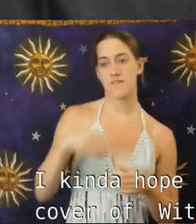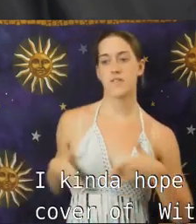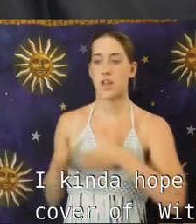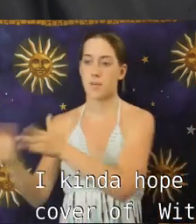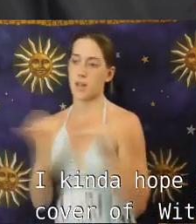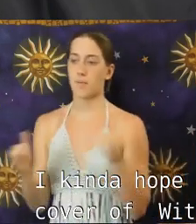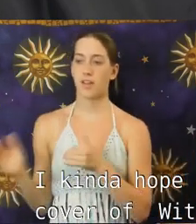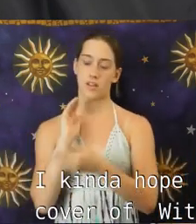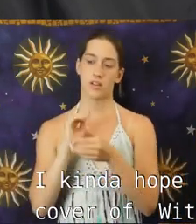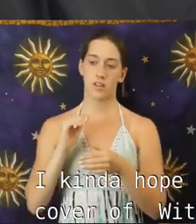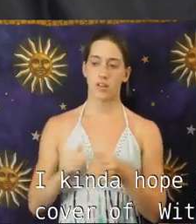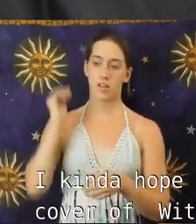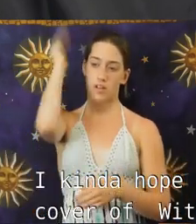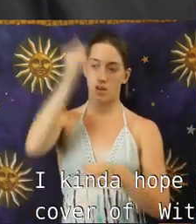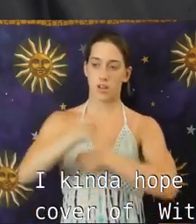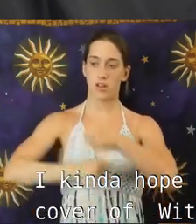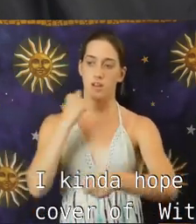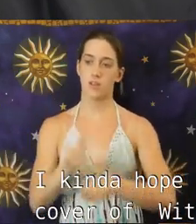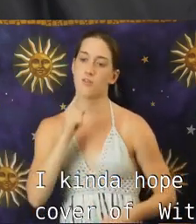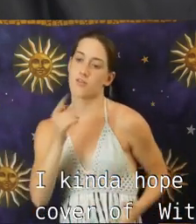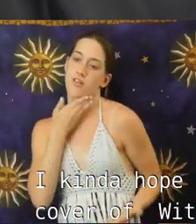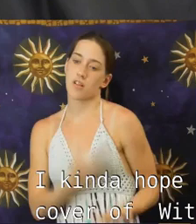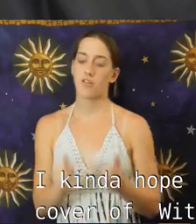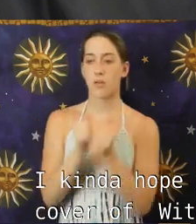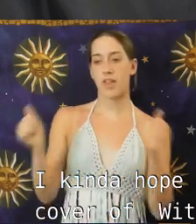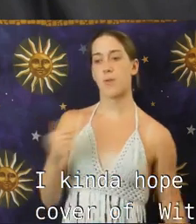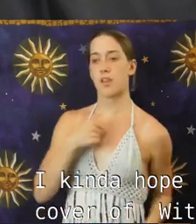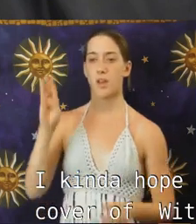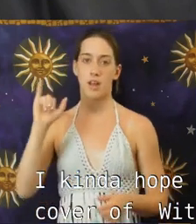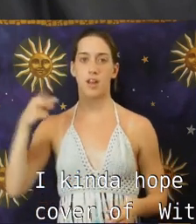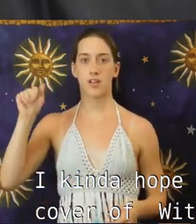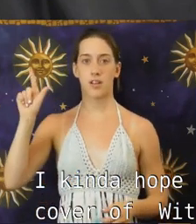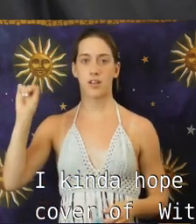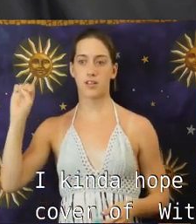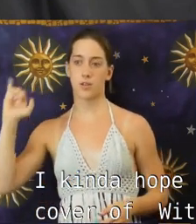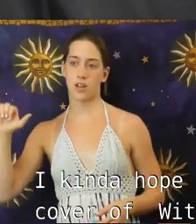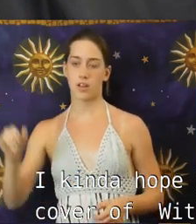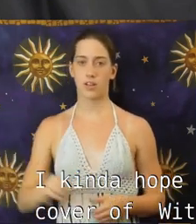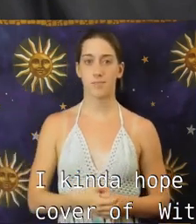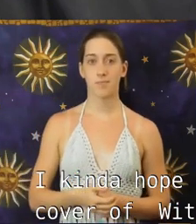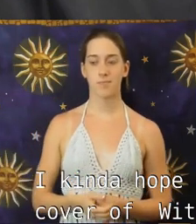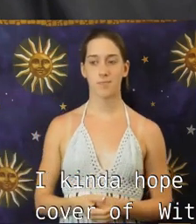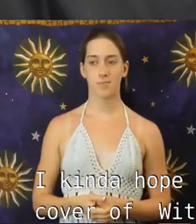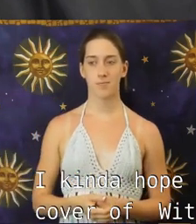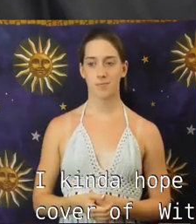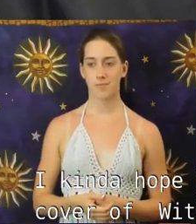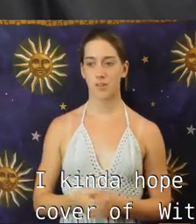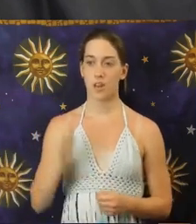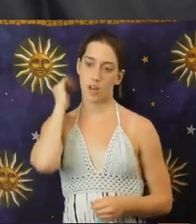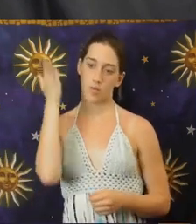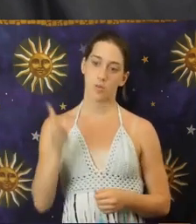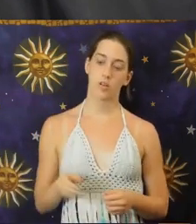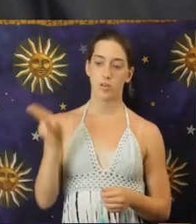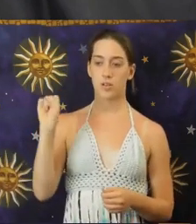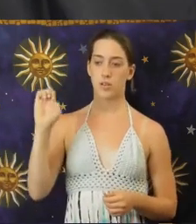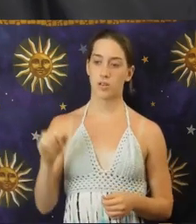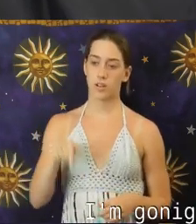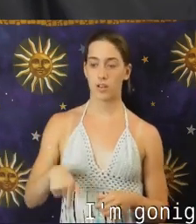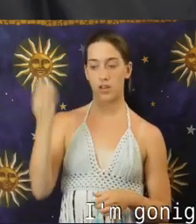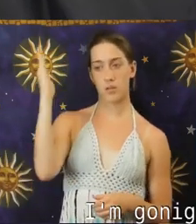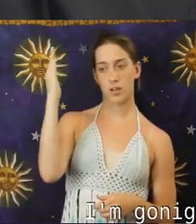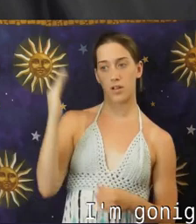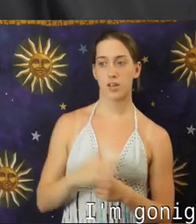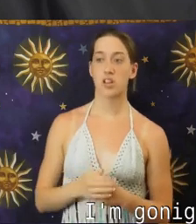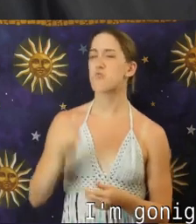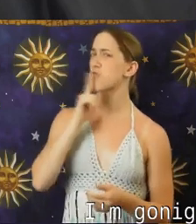I kind of hope Flight Paths plays next year, because they do a really good cover of Without Me by Halsey.